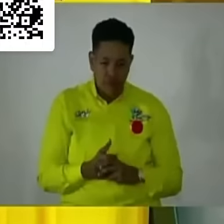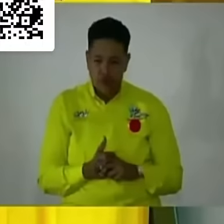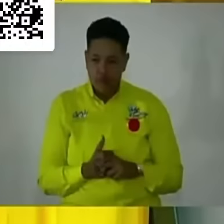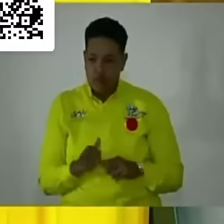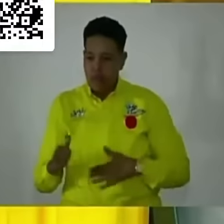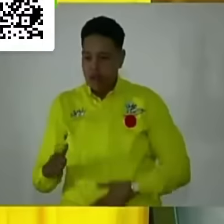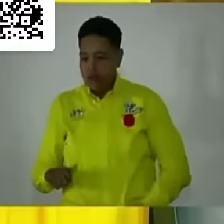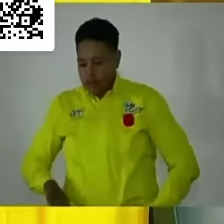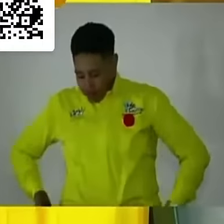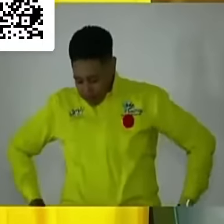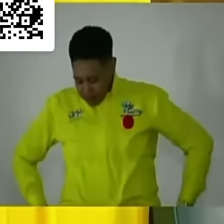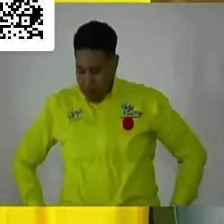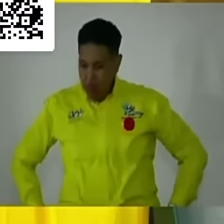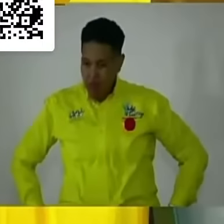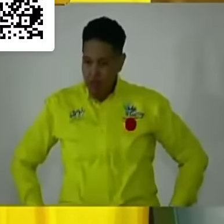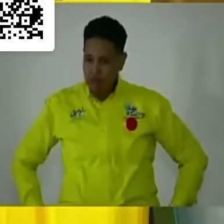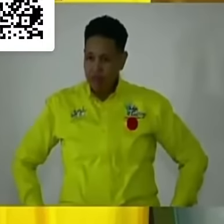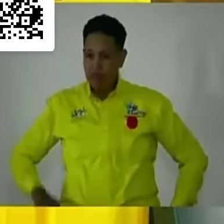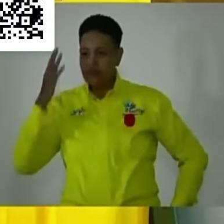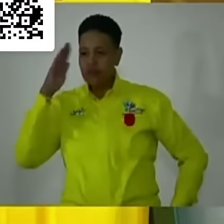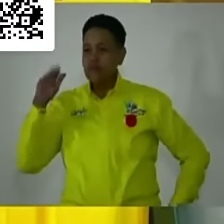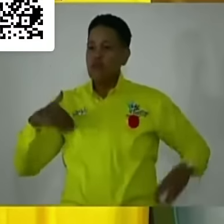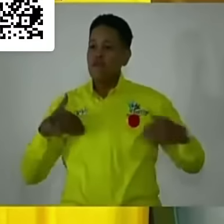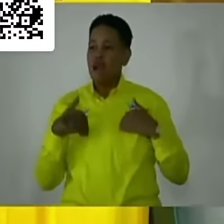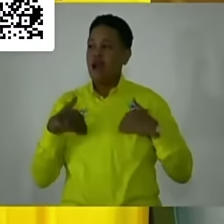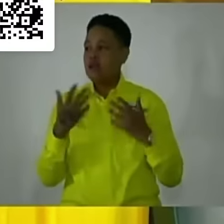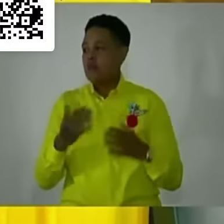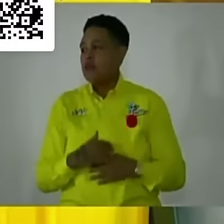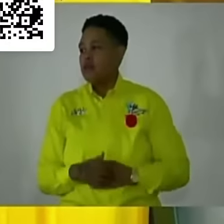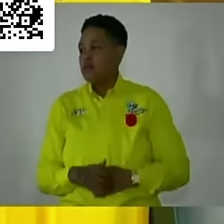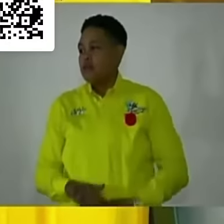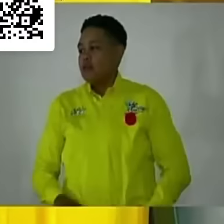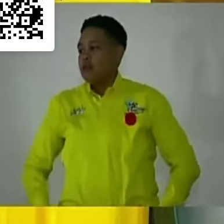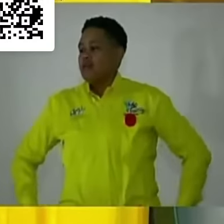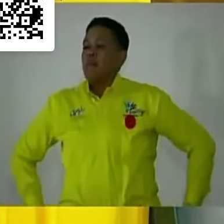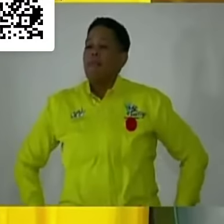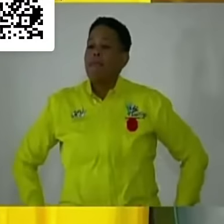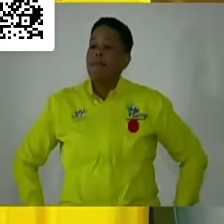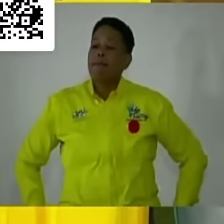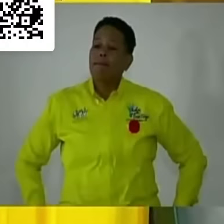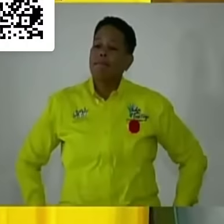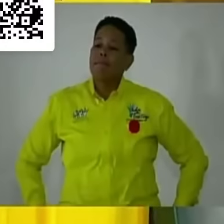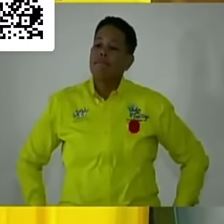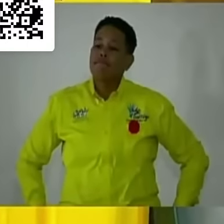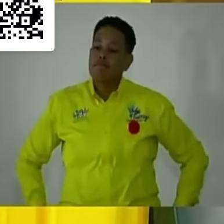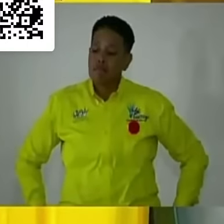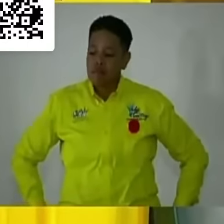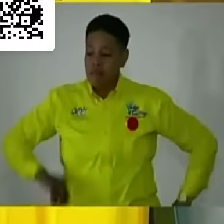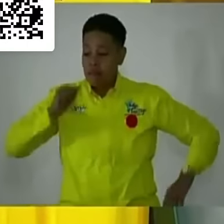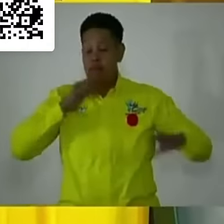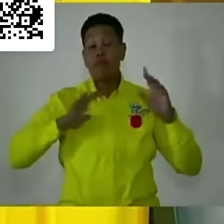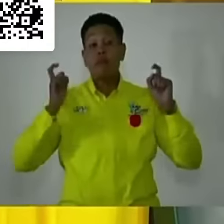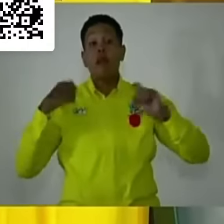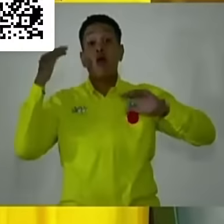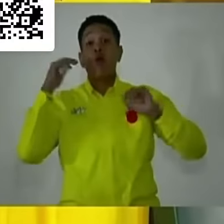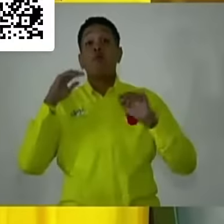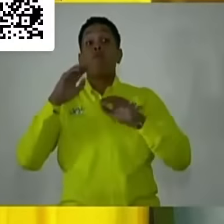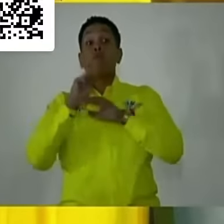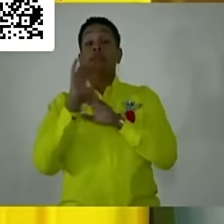I don't know of the lifestyle. Madam Speaker, I hope the minister can also imply